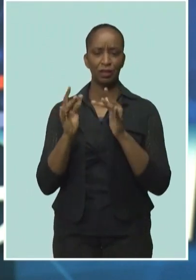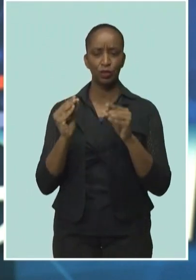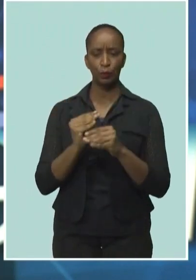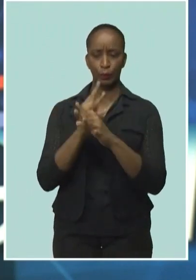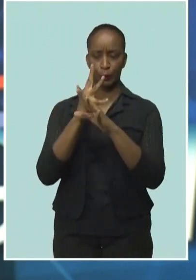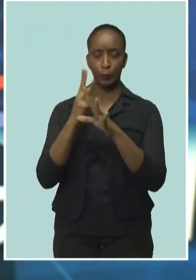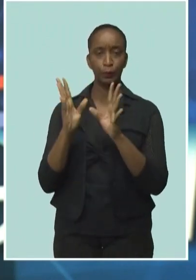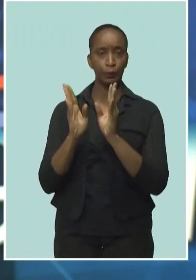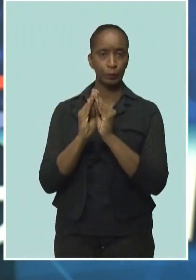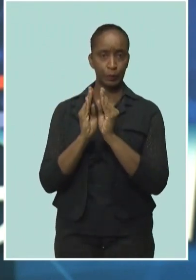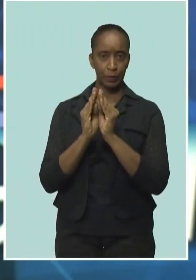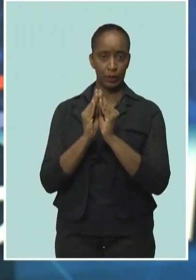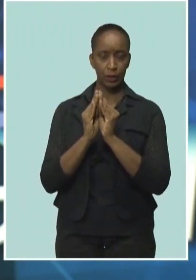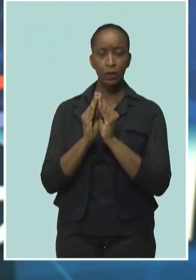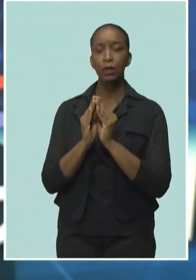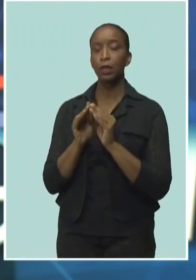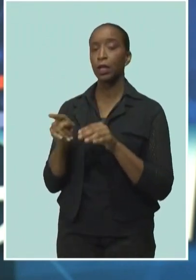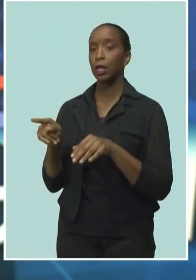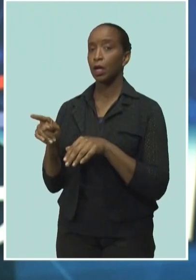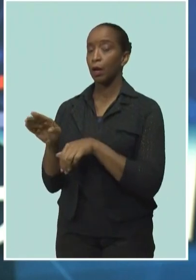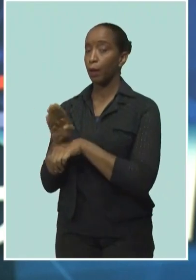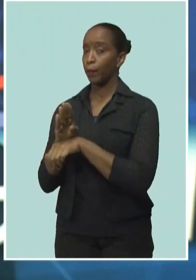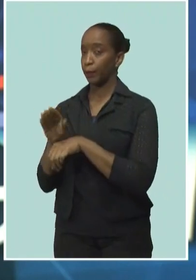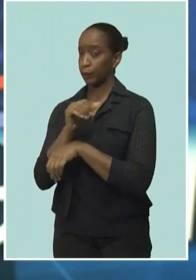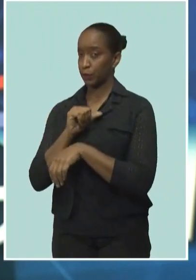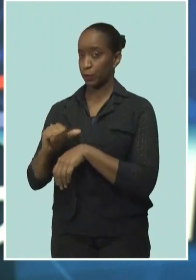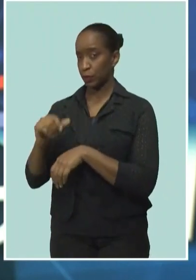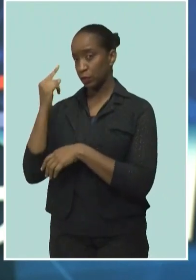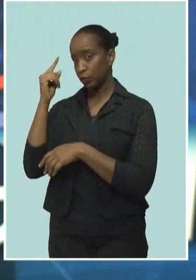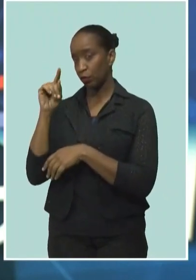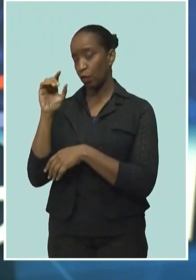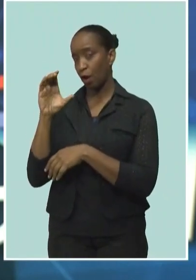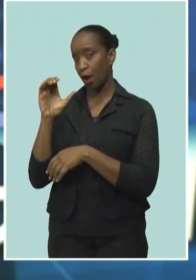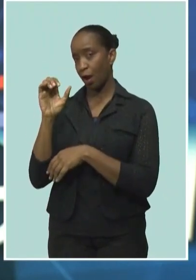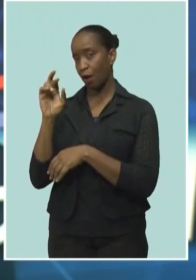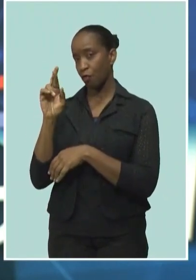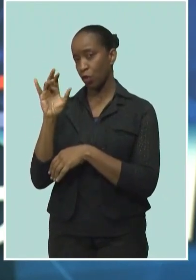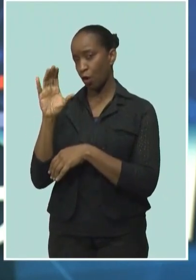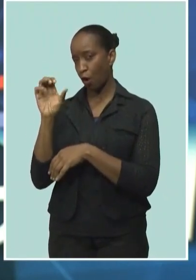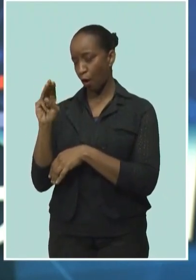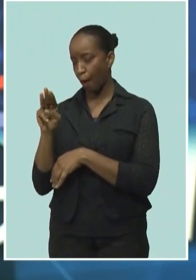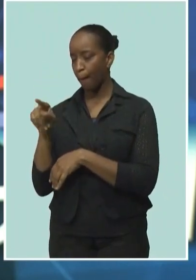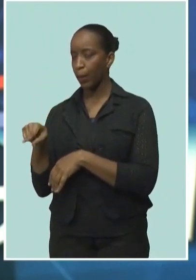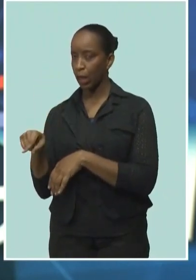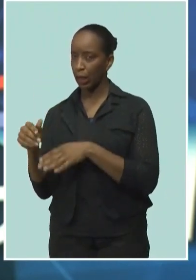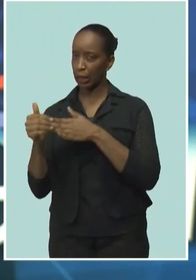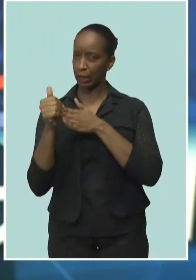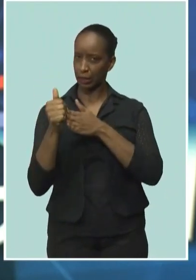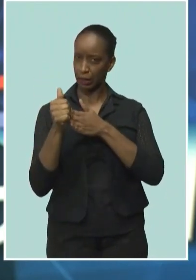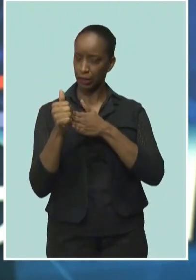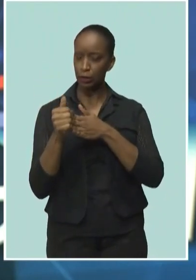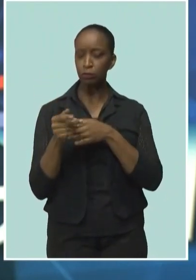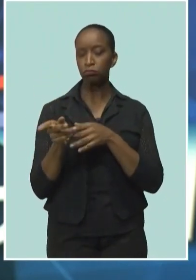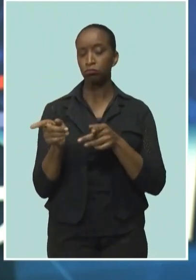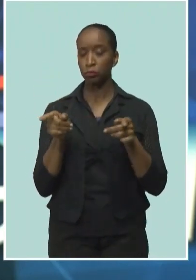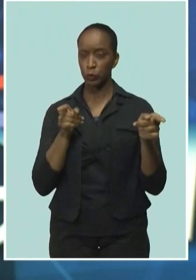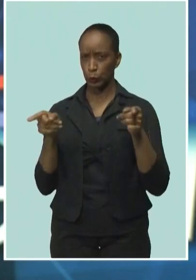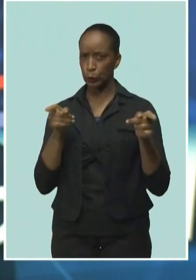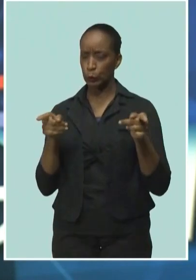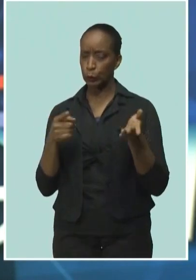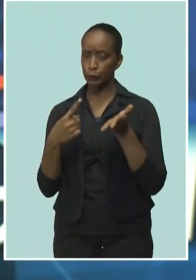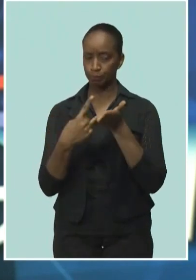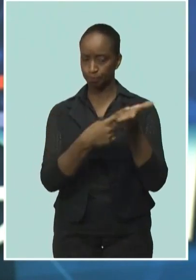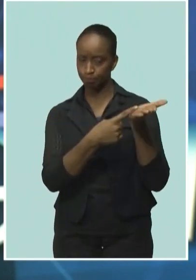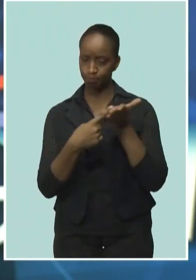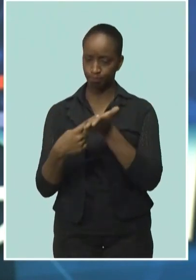by Barbados Ambassador to CARICOM David Comashong. Officials say the talks were cordial and productive, with the two